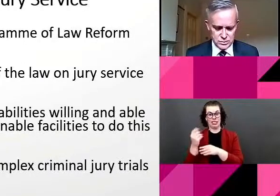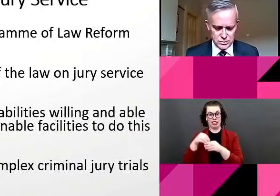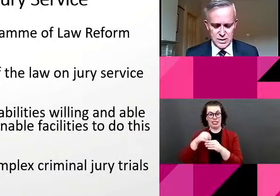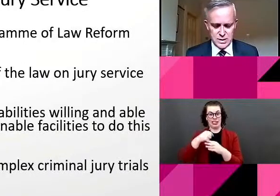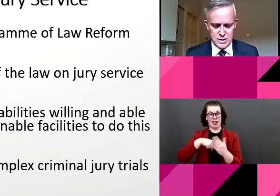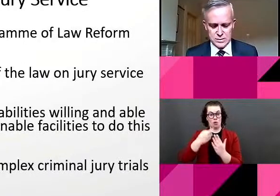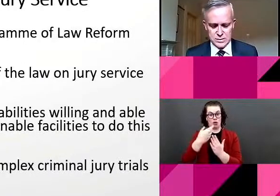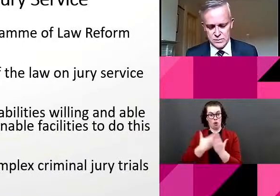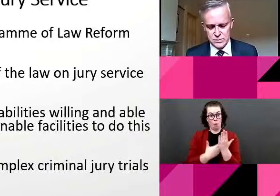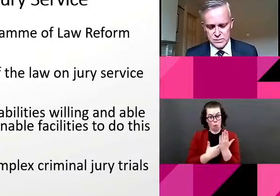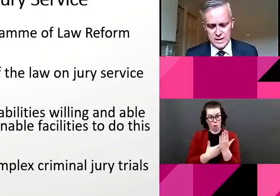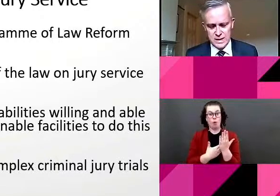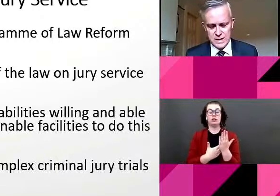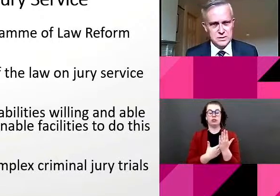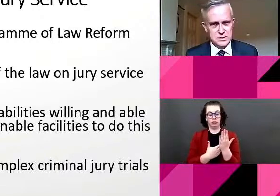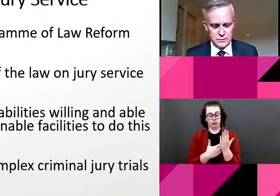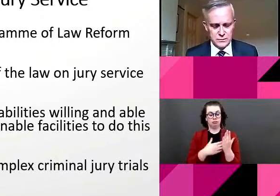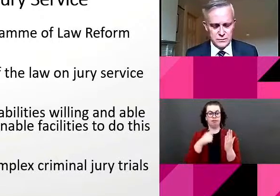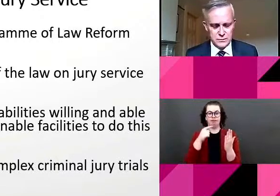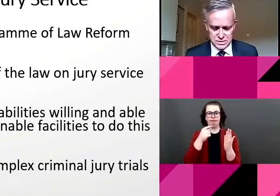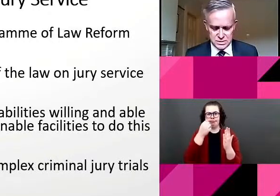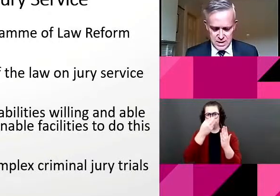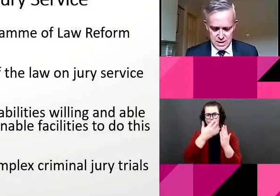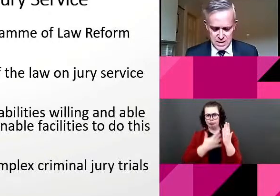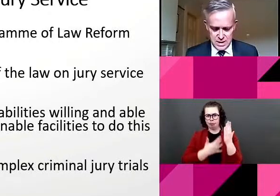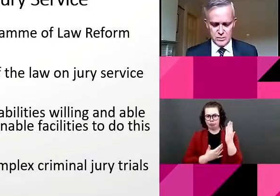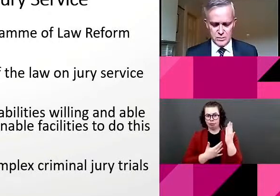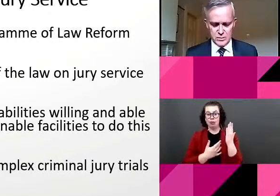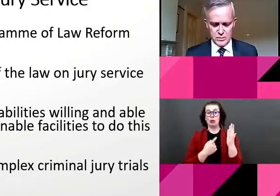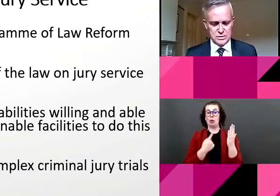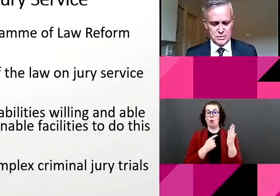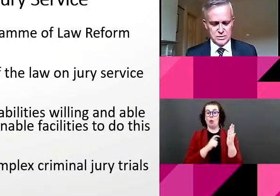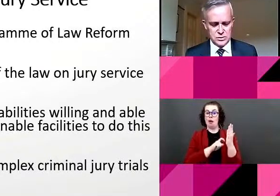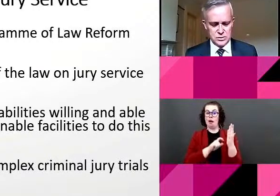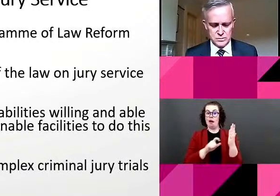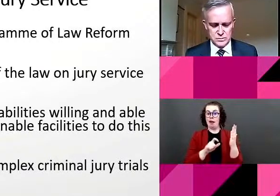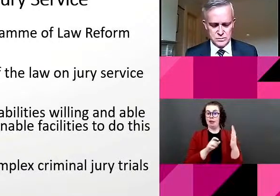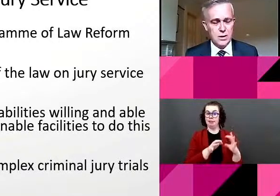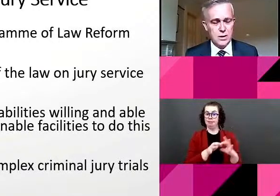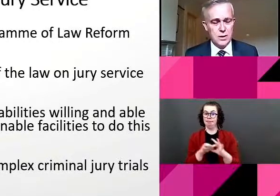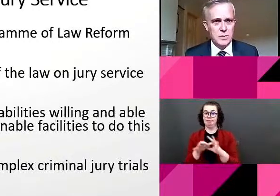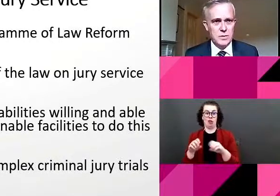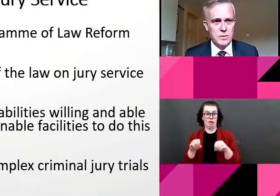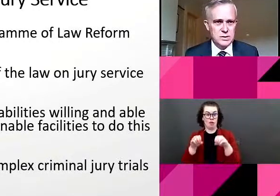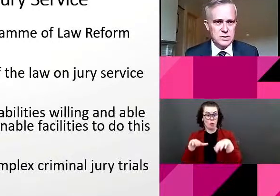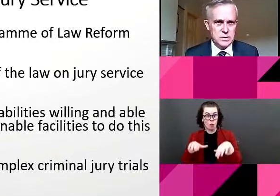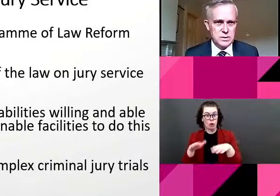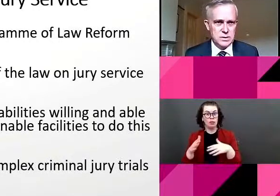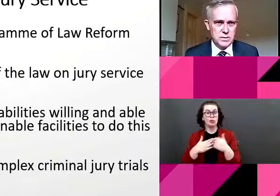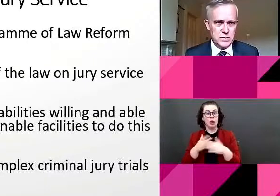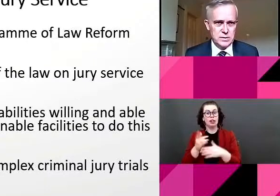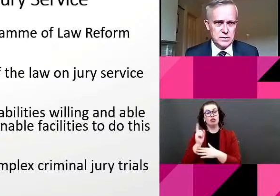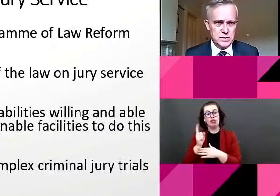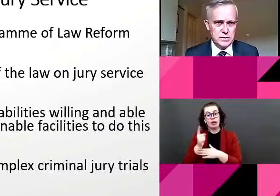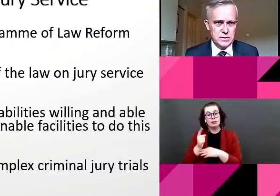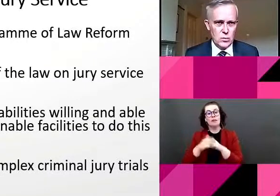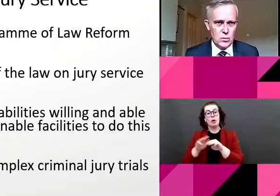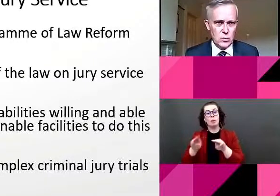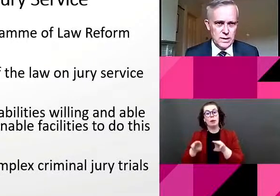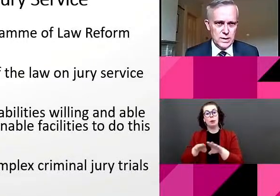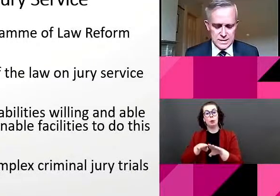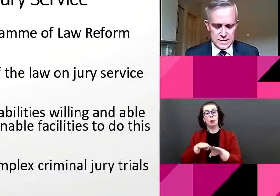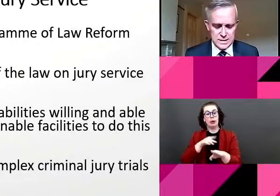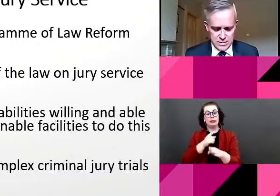of course, in terms of today's conference, recommendations in terms of persons with disabilities who